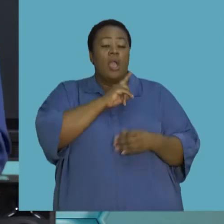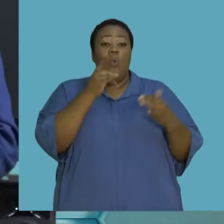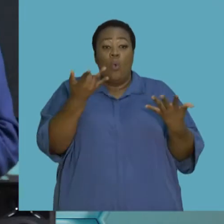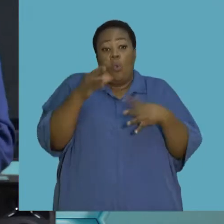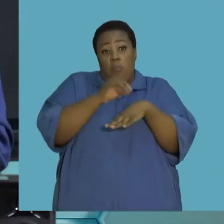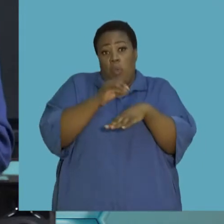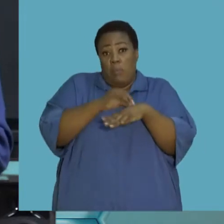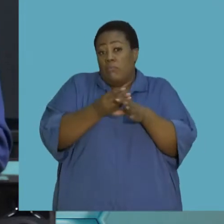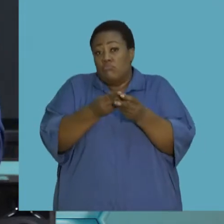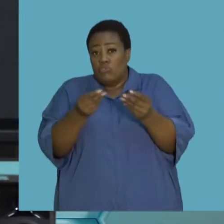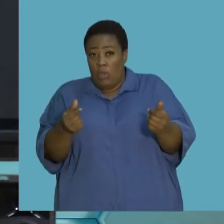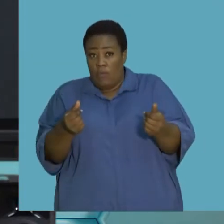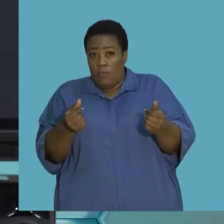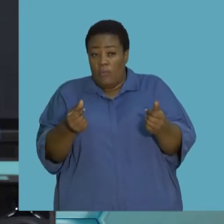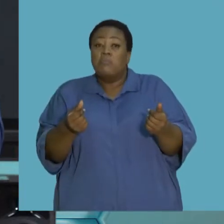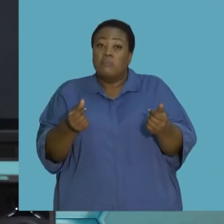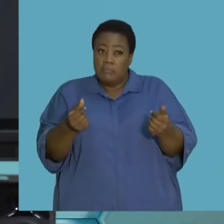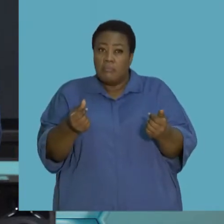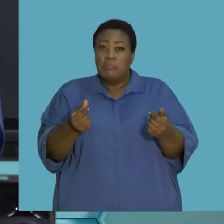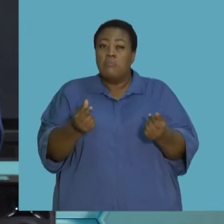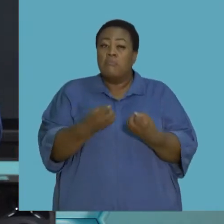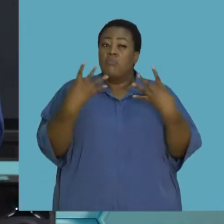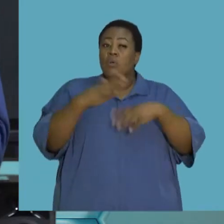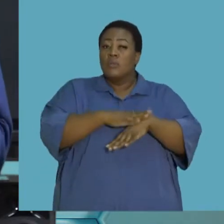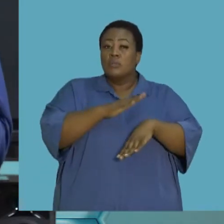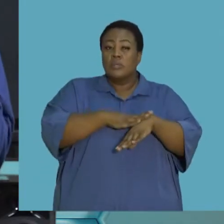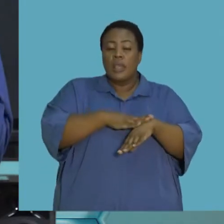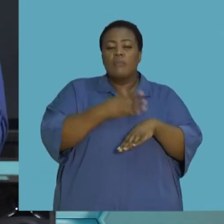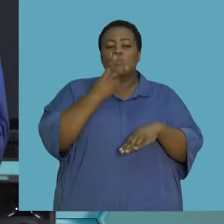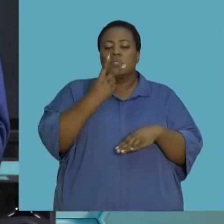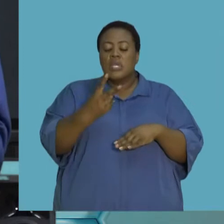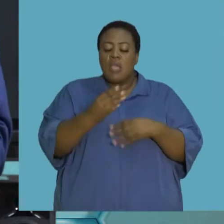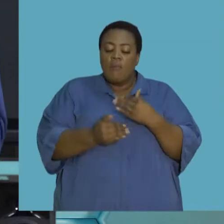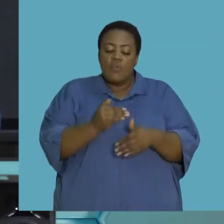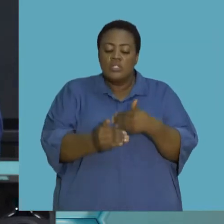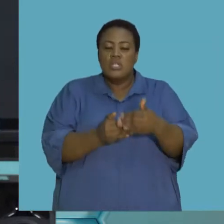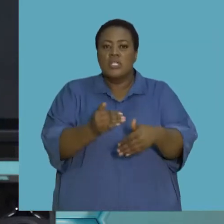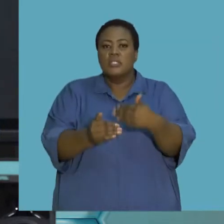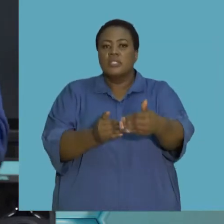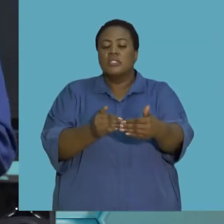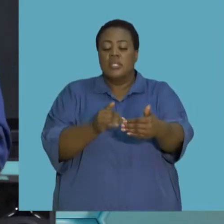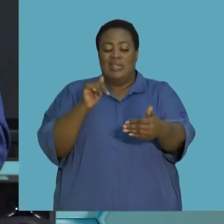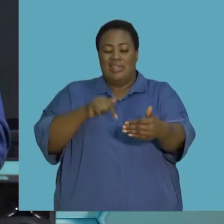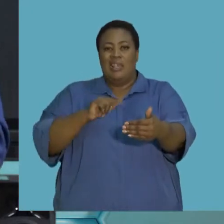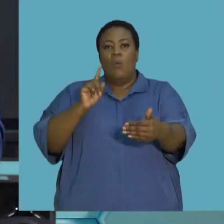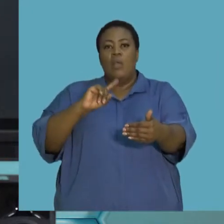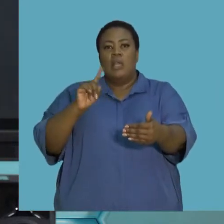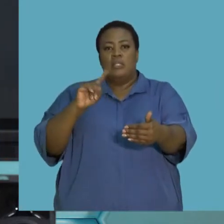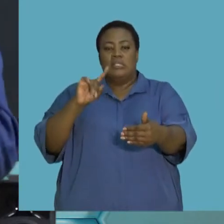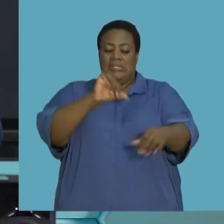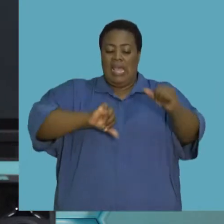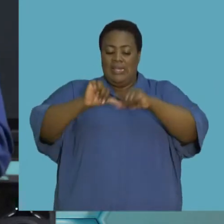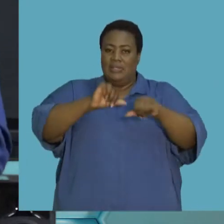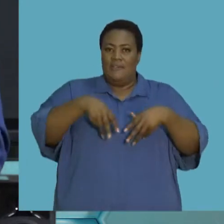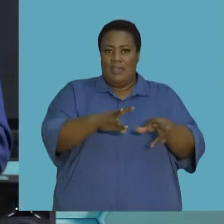solve a problem. And often we end up looking at a process called scientific method. So over